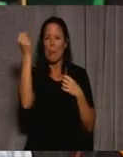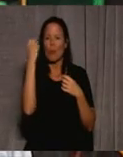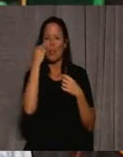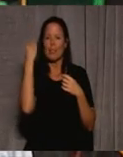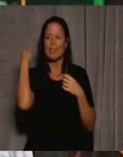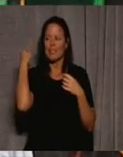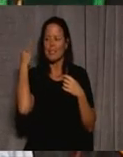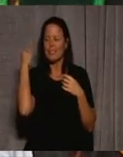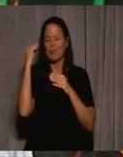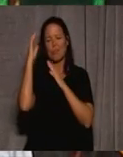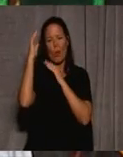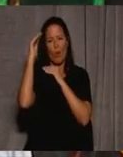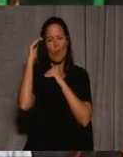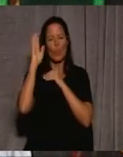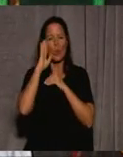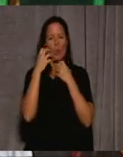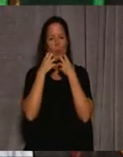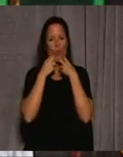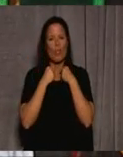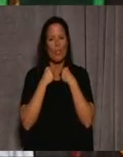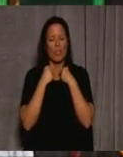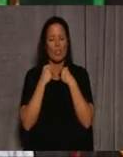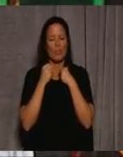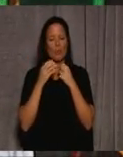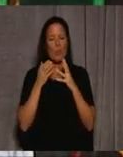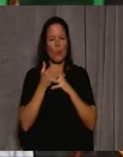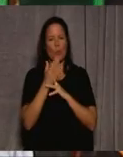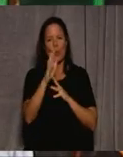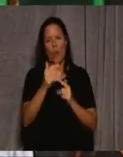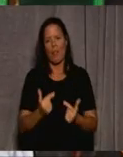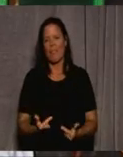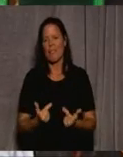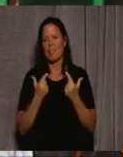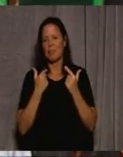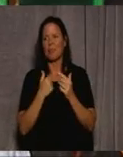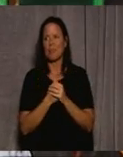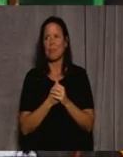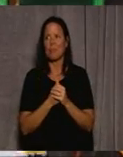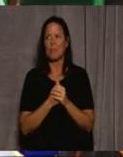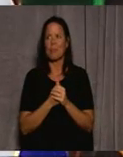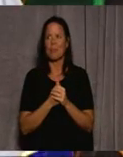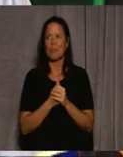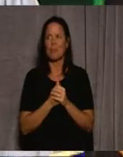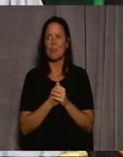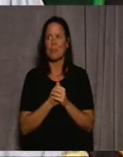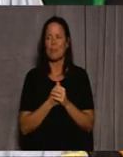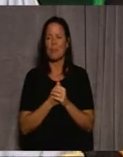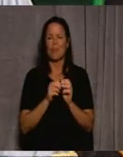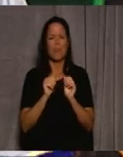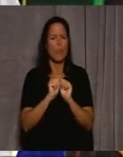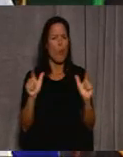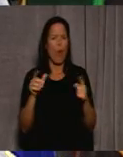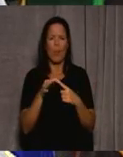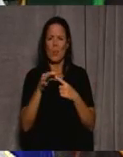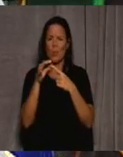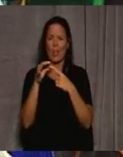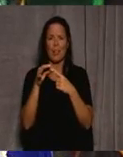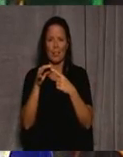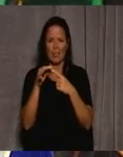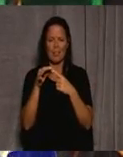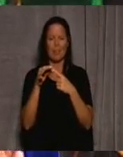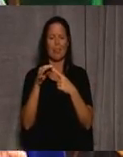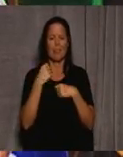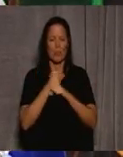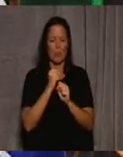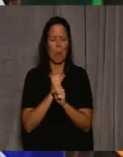Hopefully, as I said, you will treasure throughout your life. You all stand in your own unique ways to